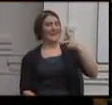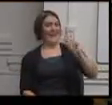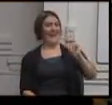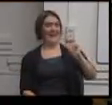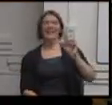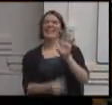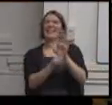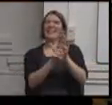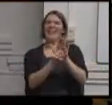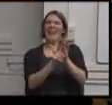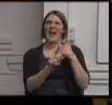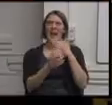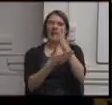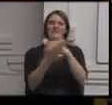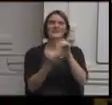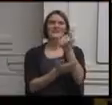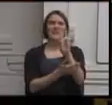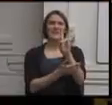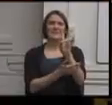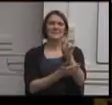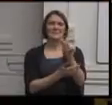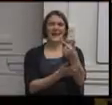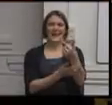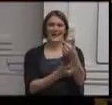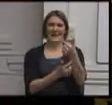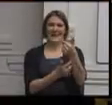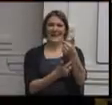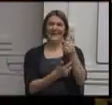NFPA 1710, which is a standard